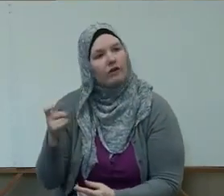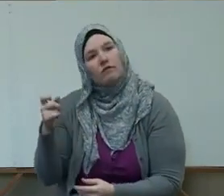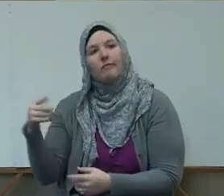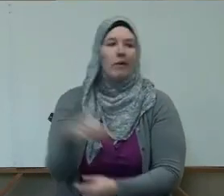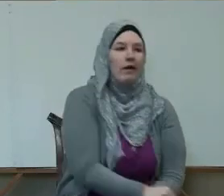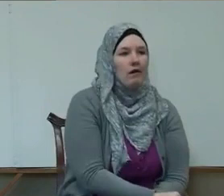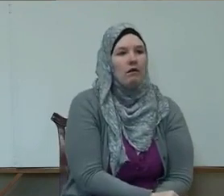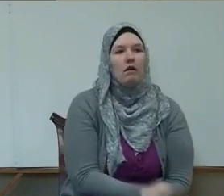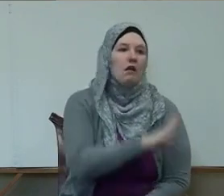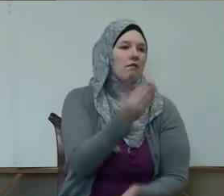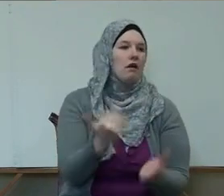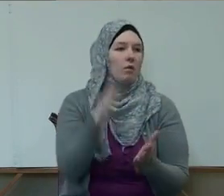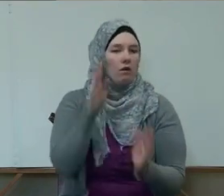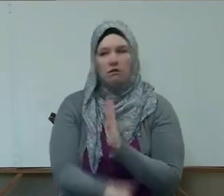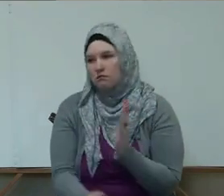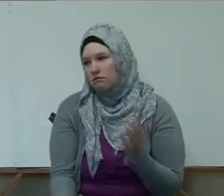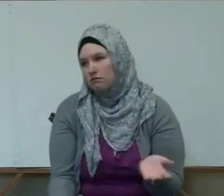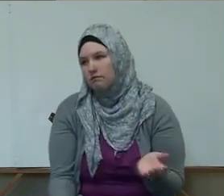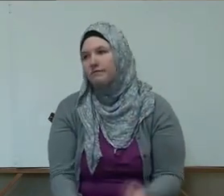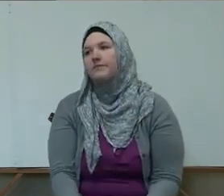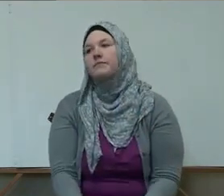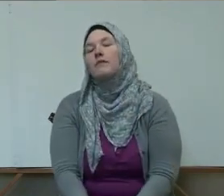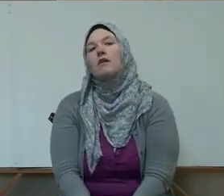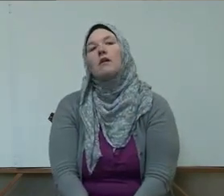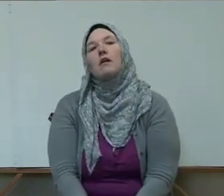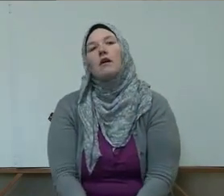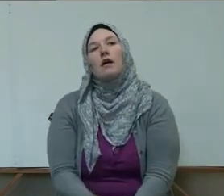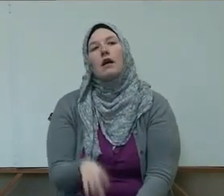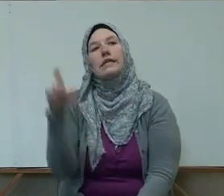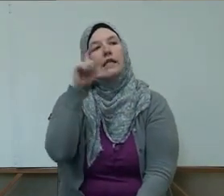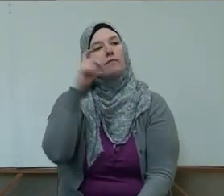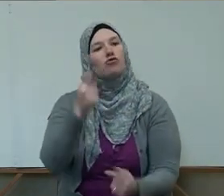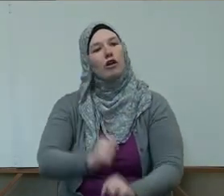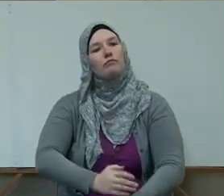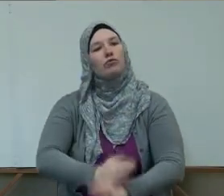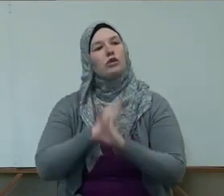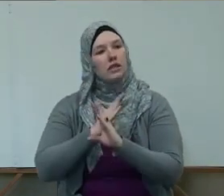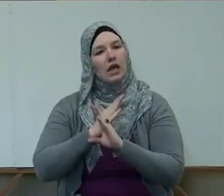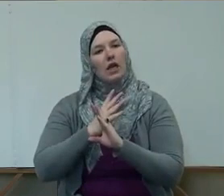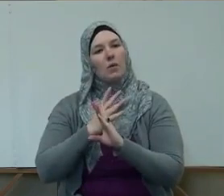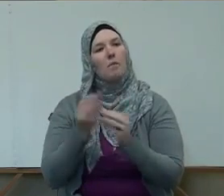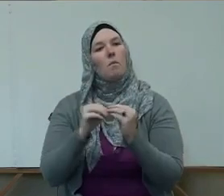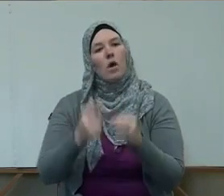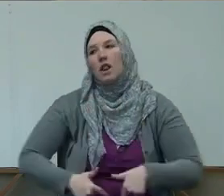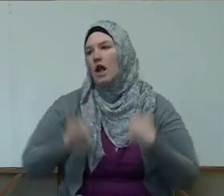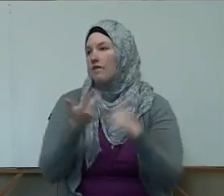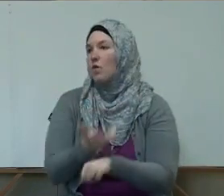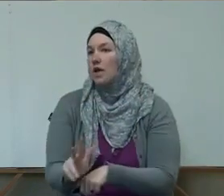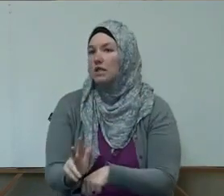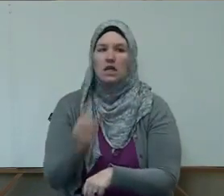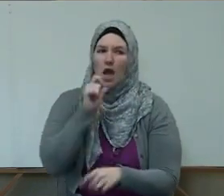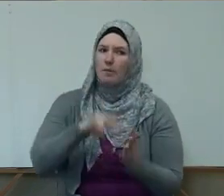to protect more lives from being wasted. The purpose is not revenge. Otherwise, it used